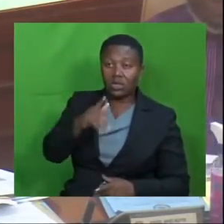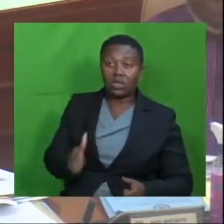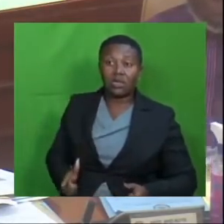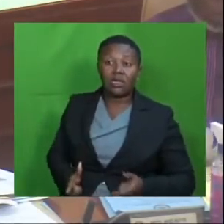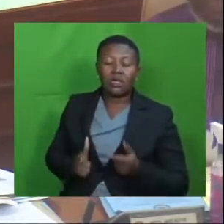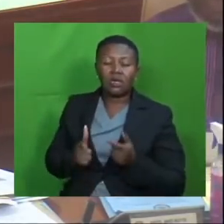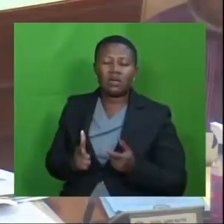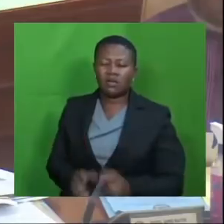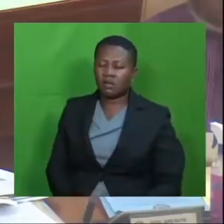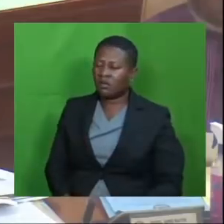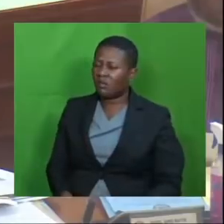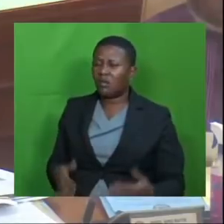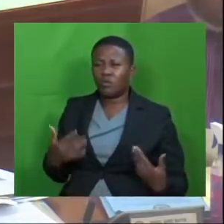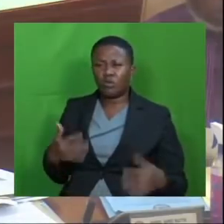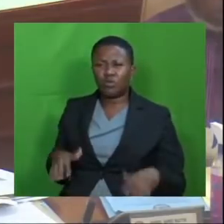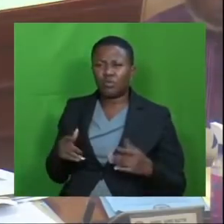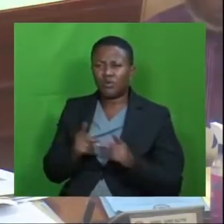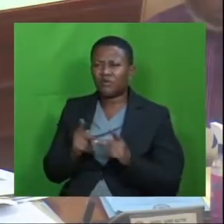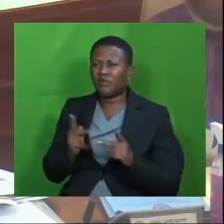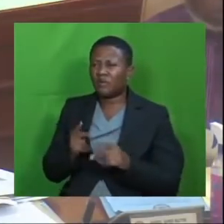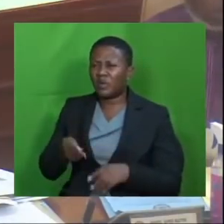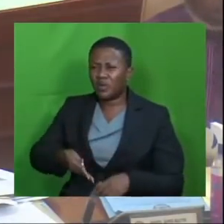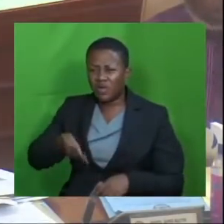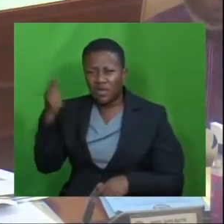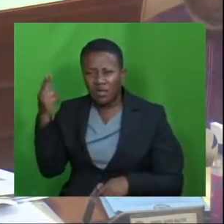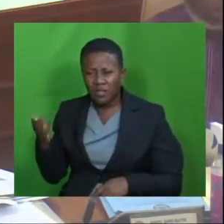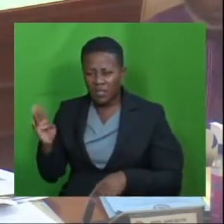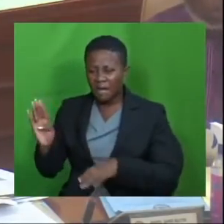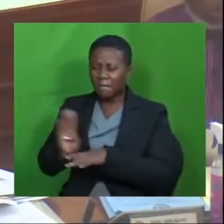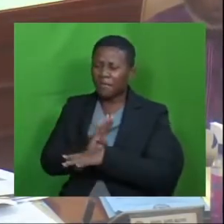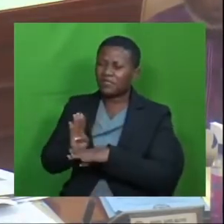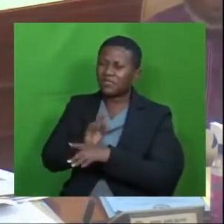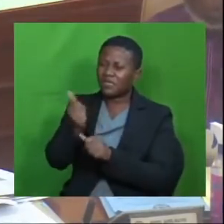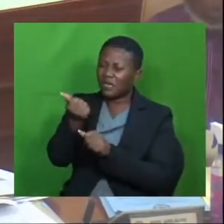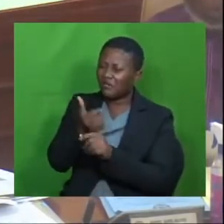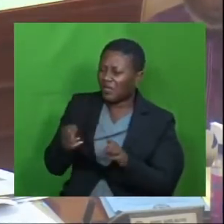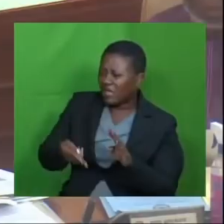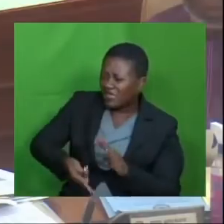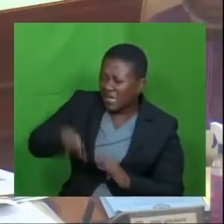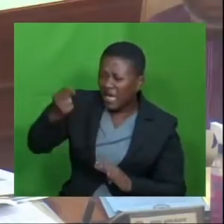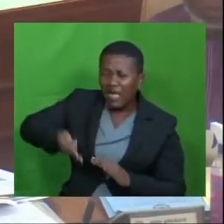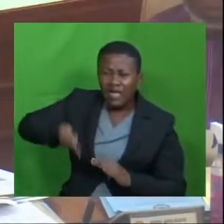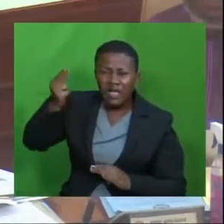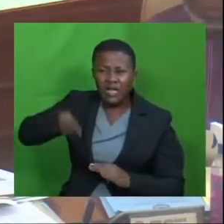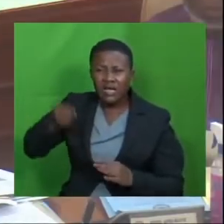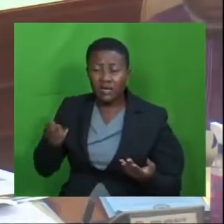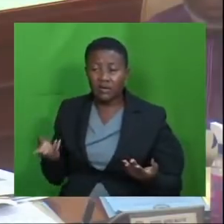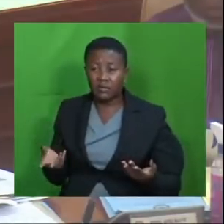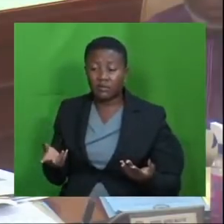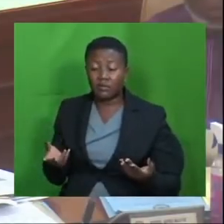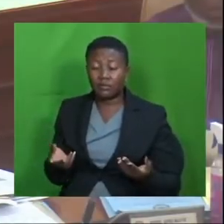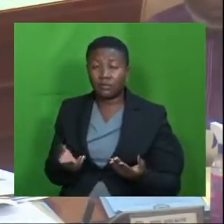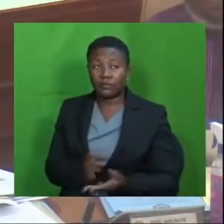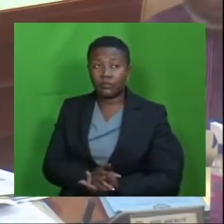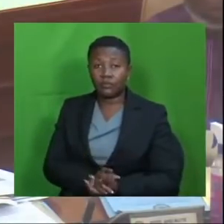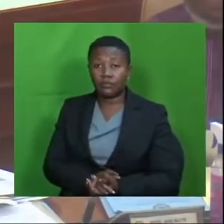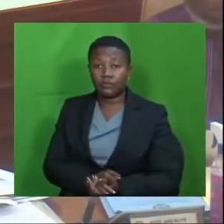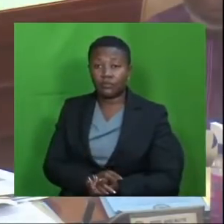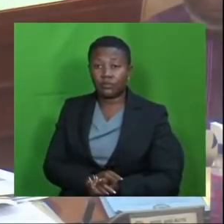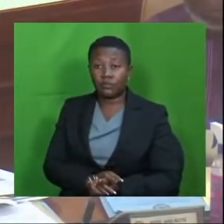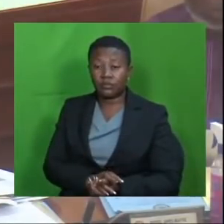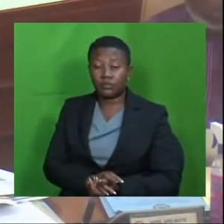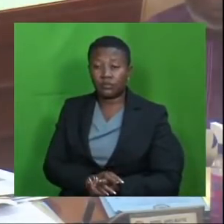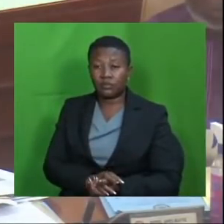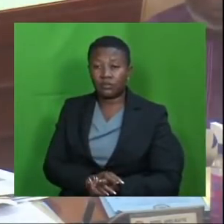high. Cost of doing business, unacceptably high. These governments, maybe, Mr. Speaker, they are abandoning even